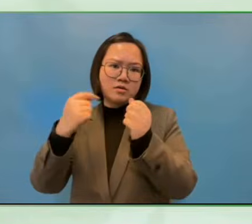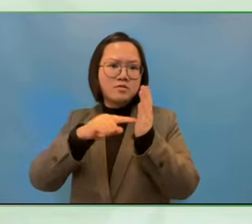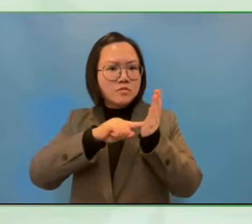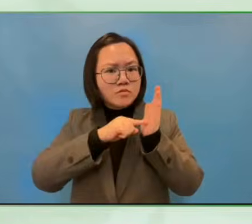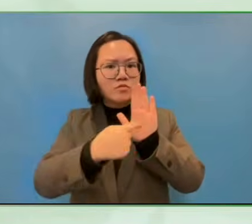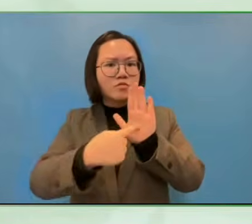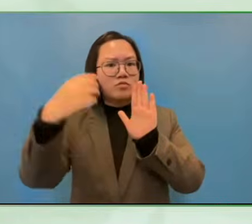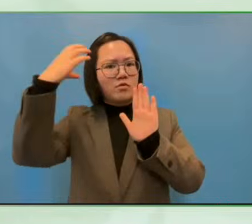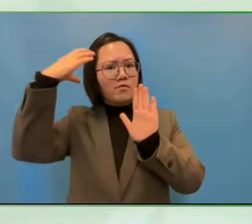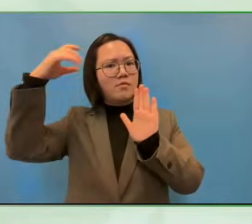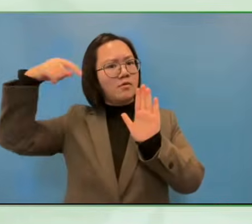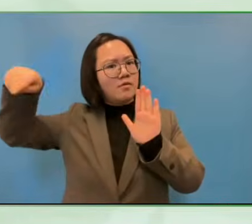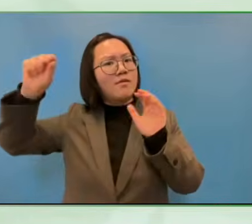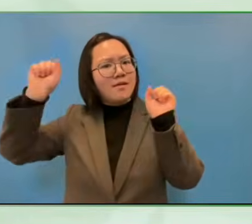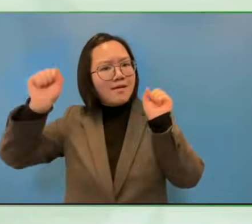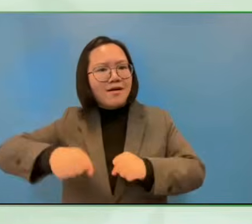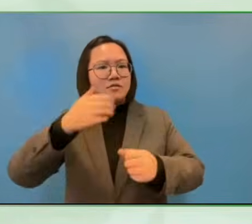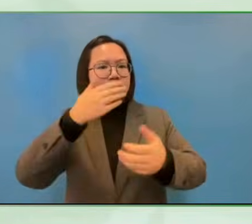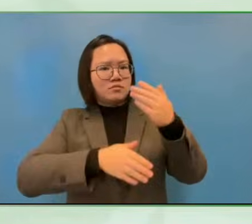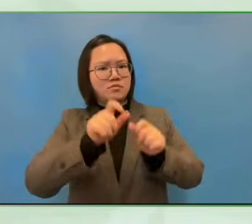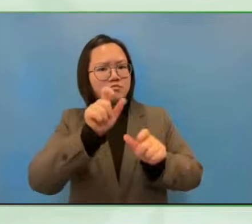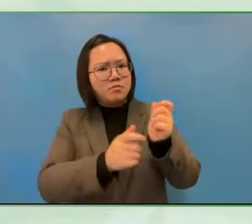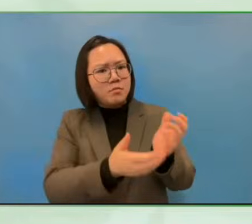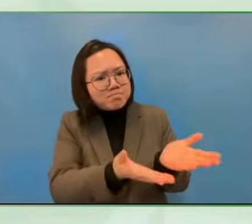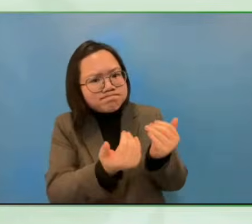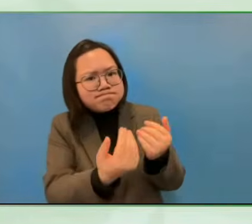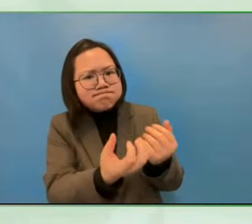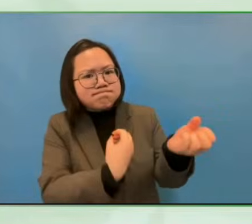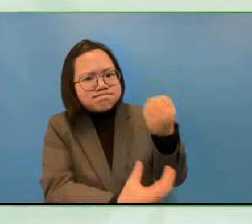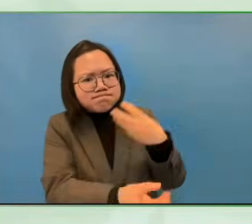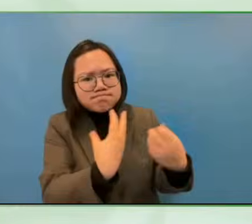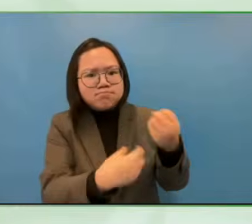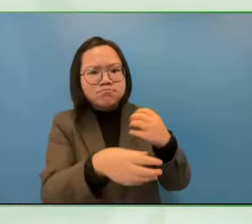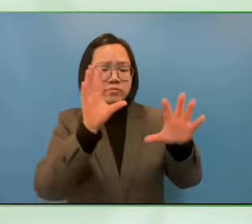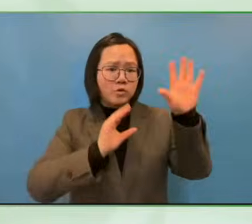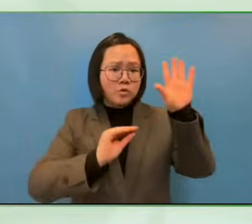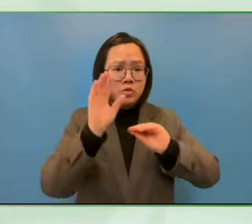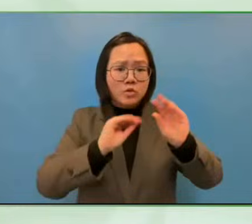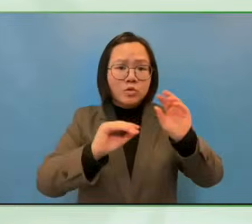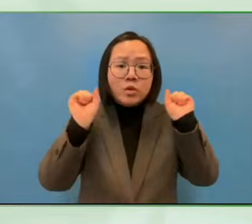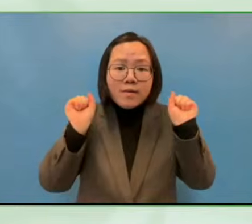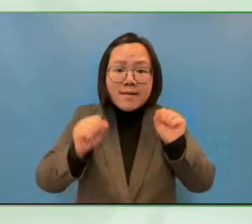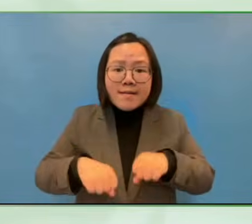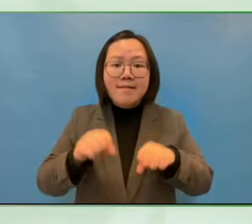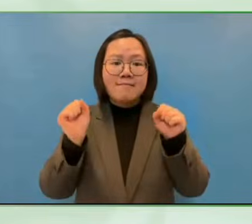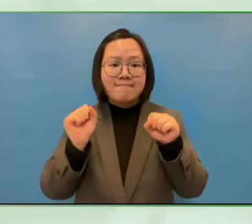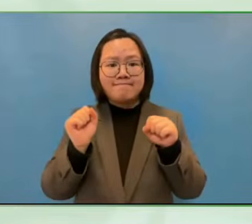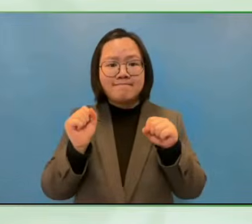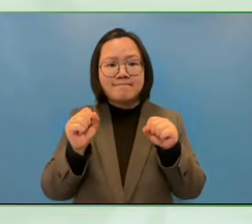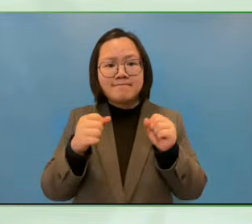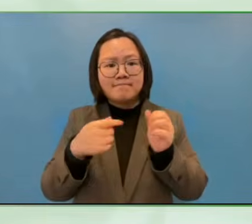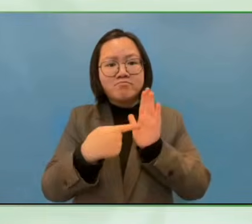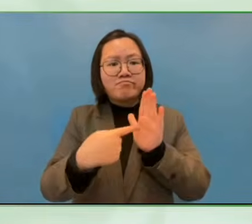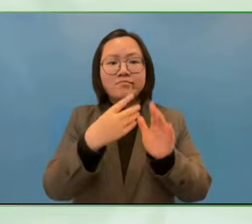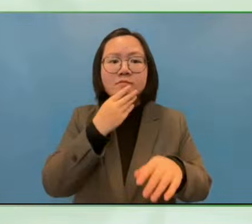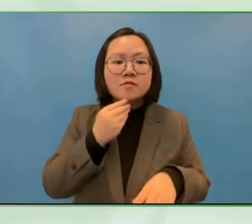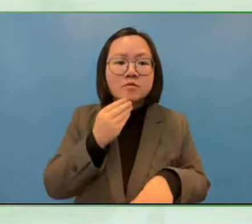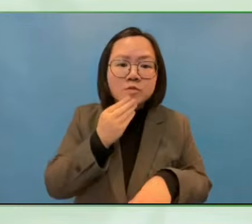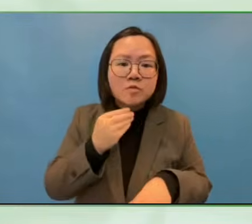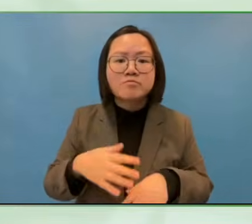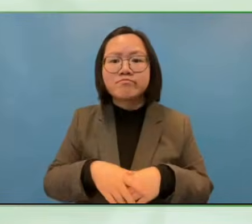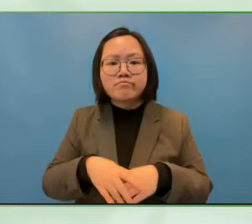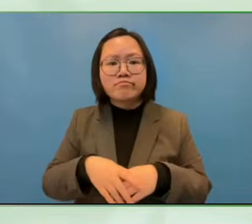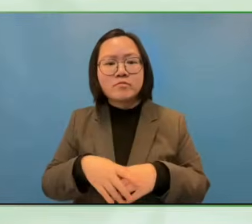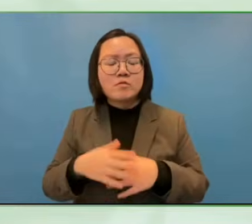proactive emergency evacuation in Beppu, Japan, which was done in collaboration with the government, whether